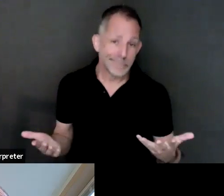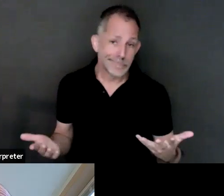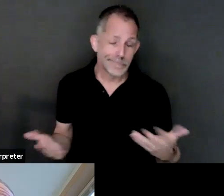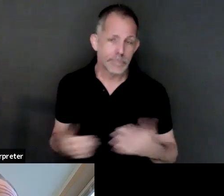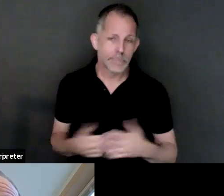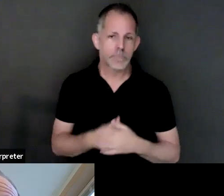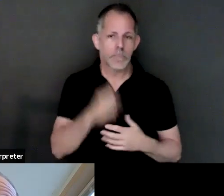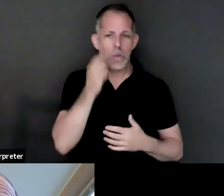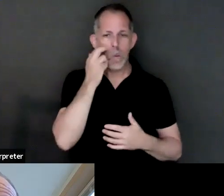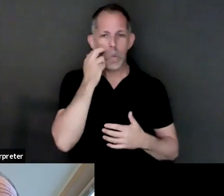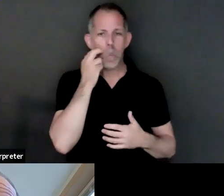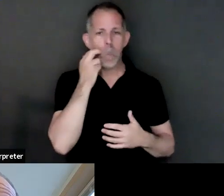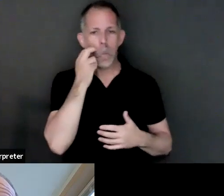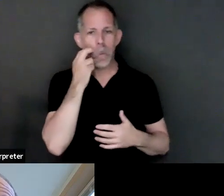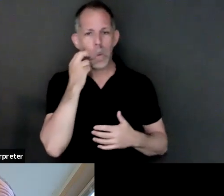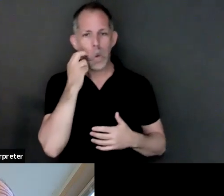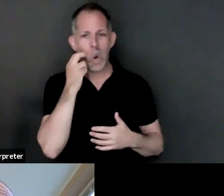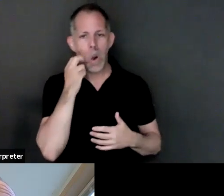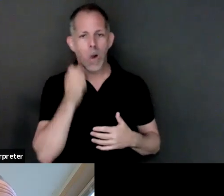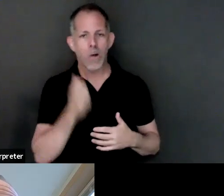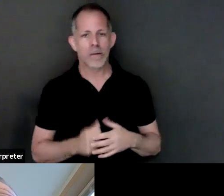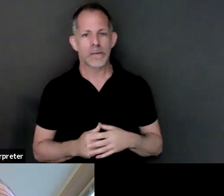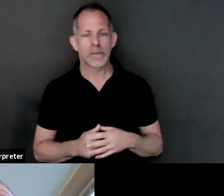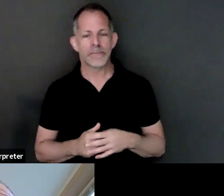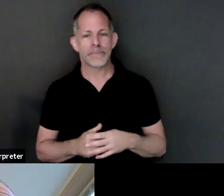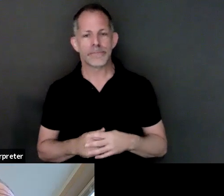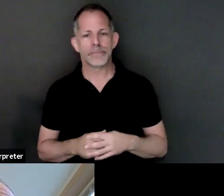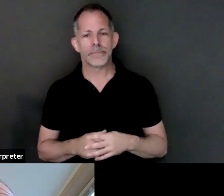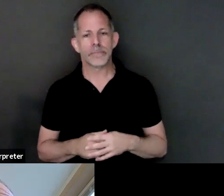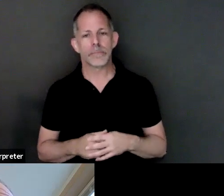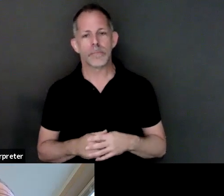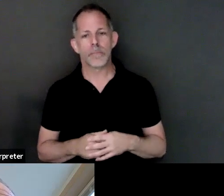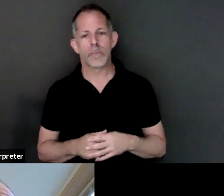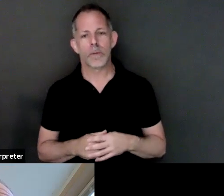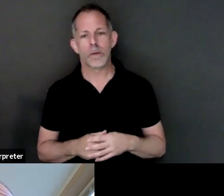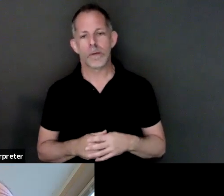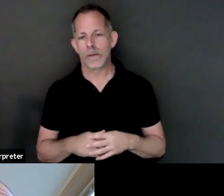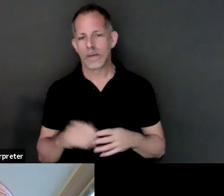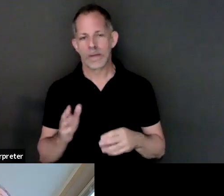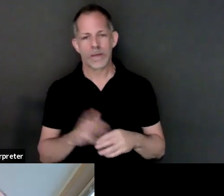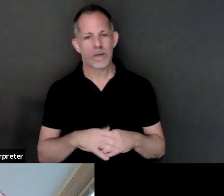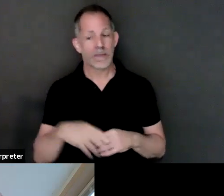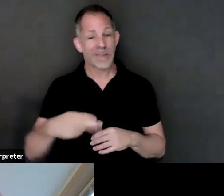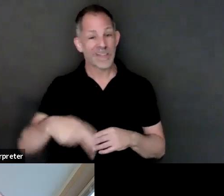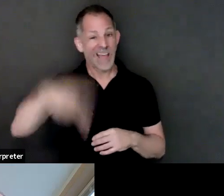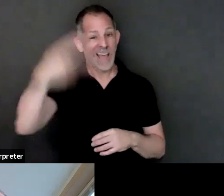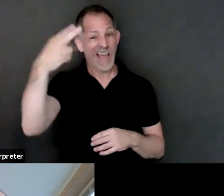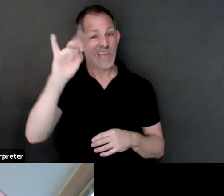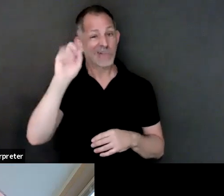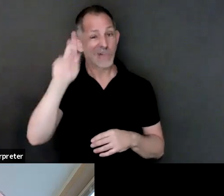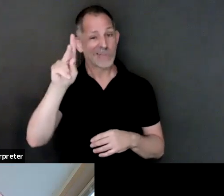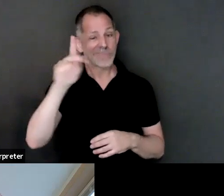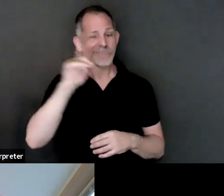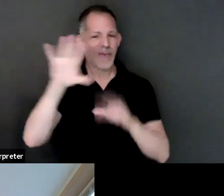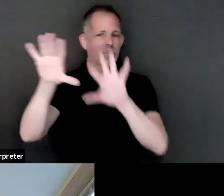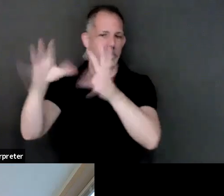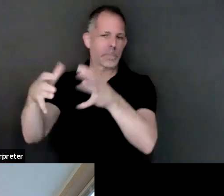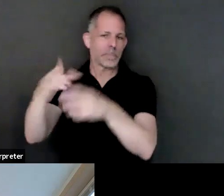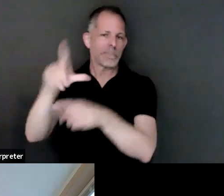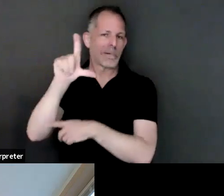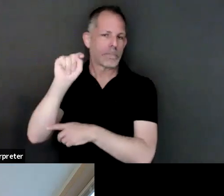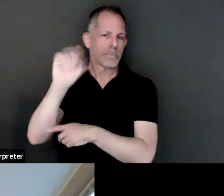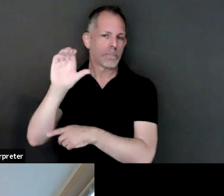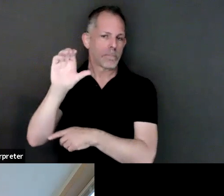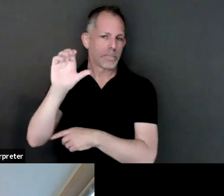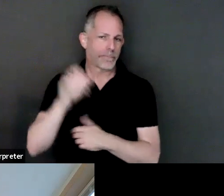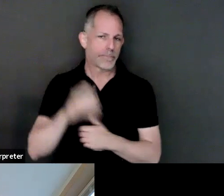facilities was very high in the residents, upward to 90% or better. So there are breakthrough cases,